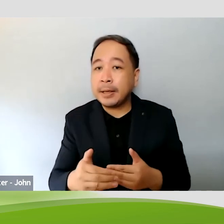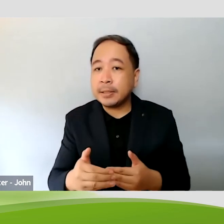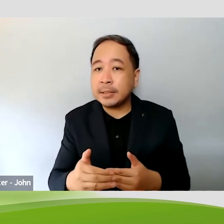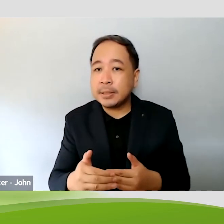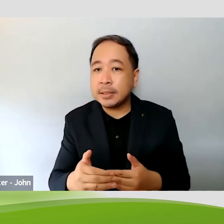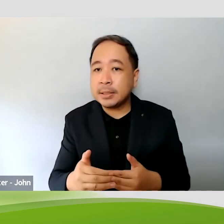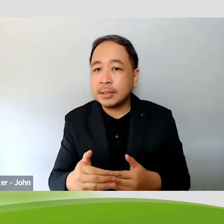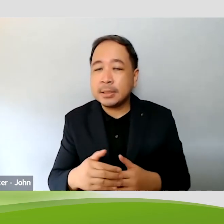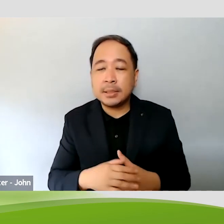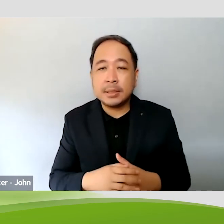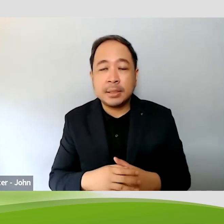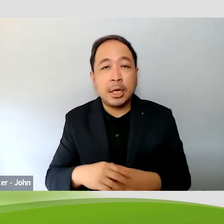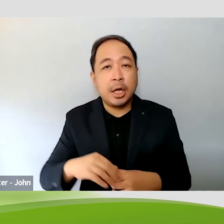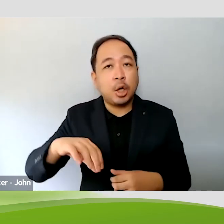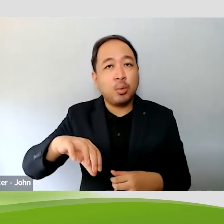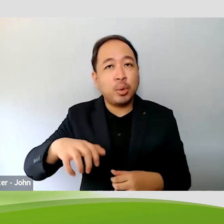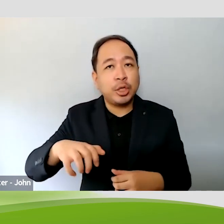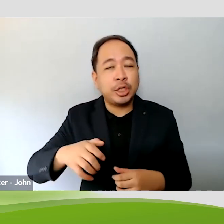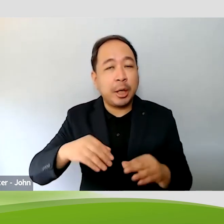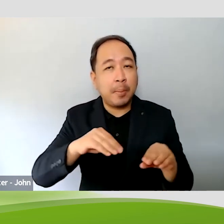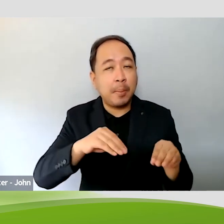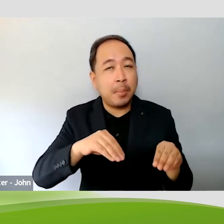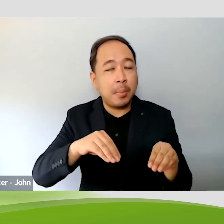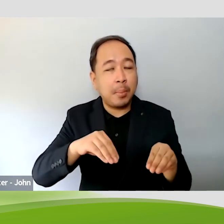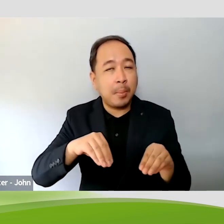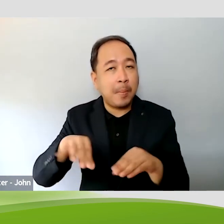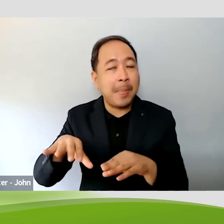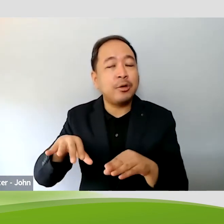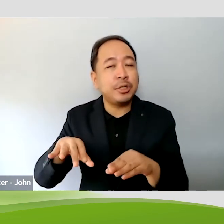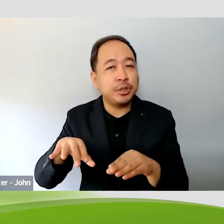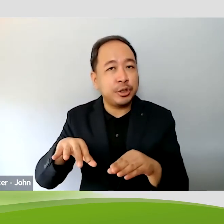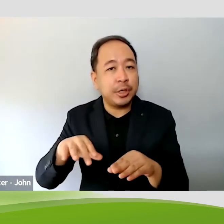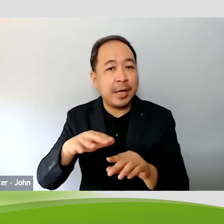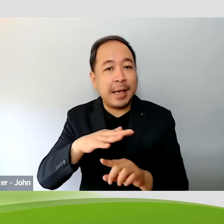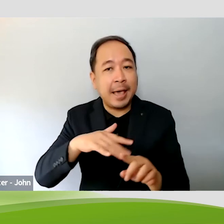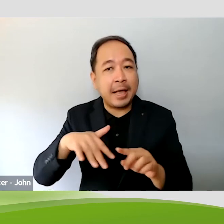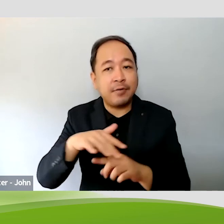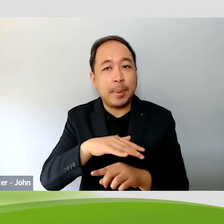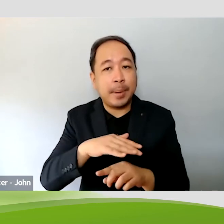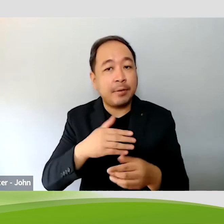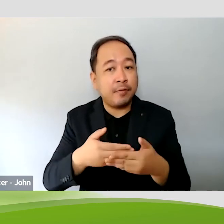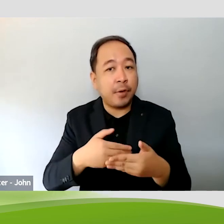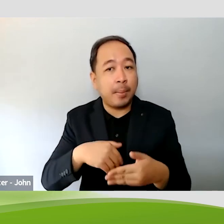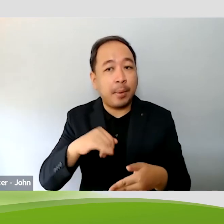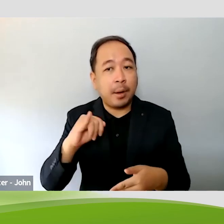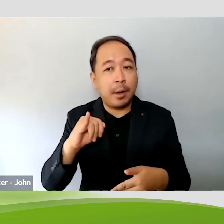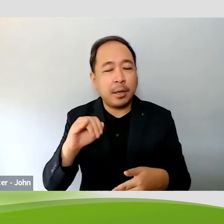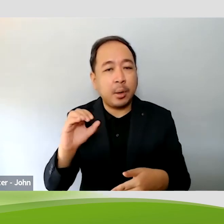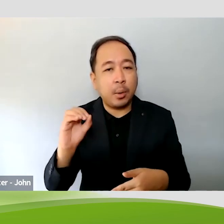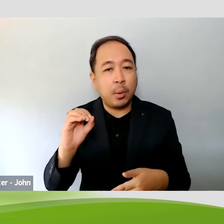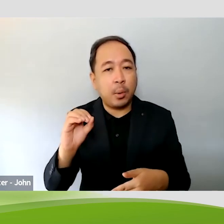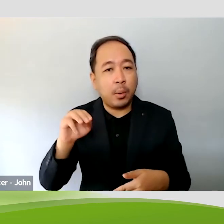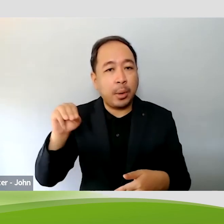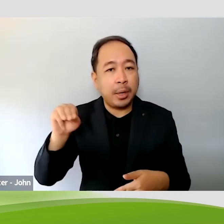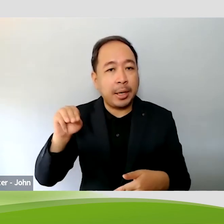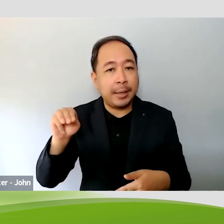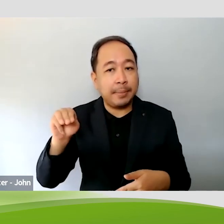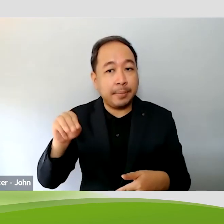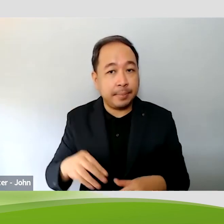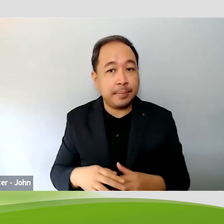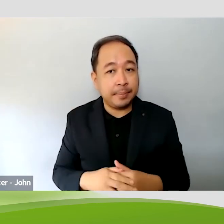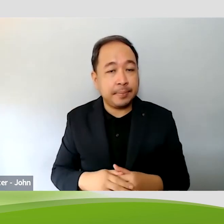the Regional Migration Environment Climate Change Specialist from the Regional Office of IOM, and who has registered an interest to